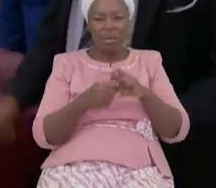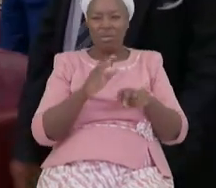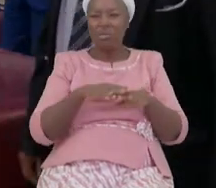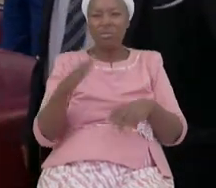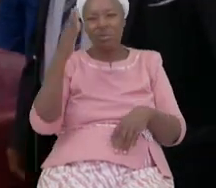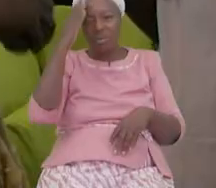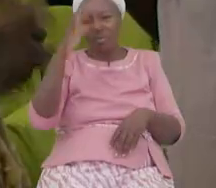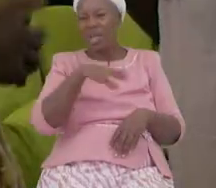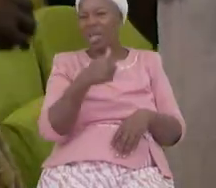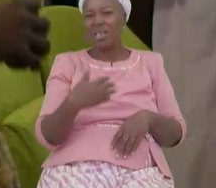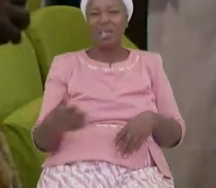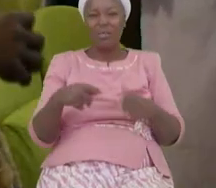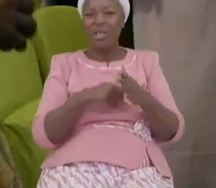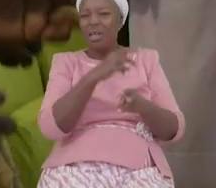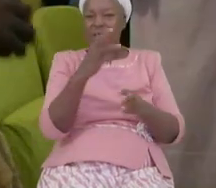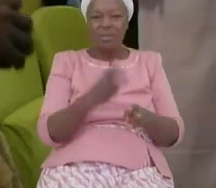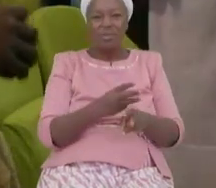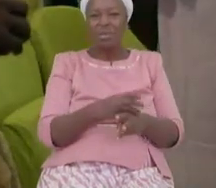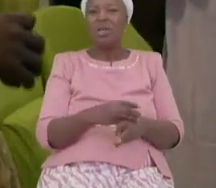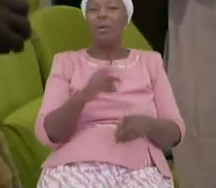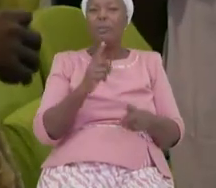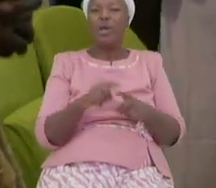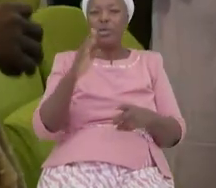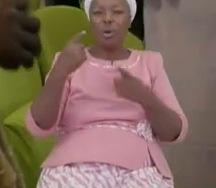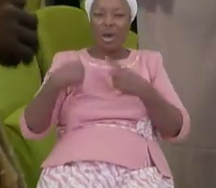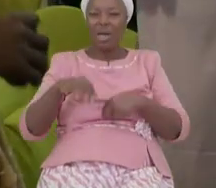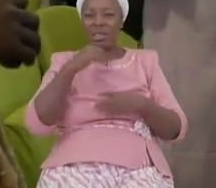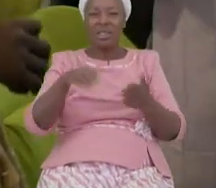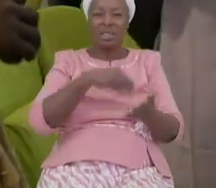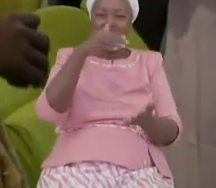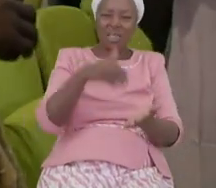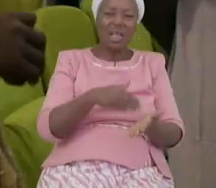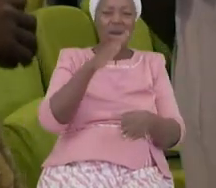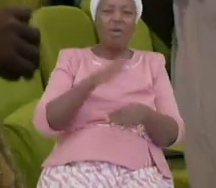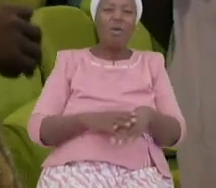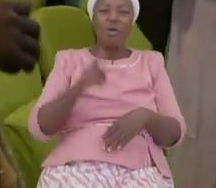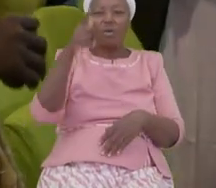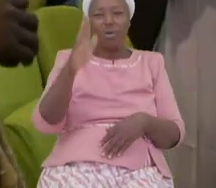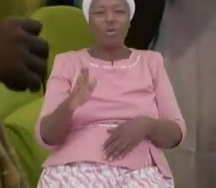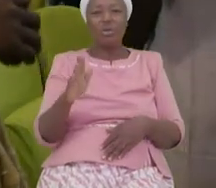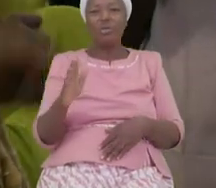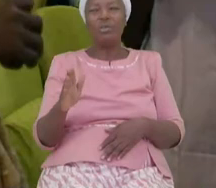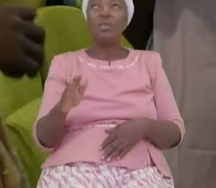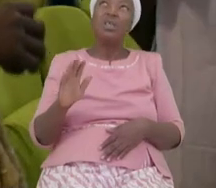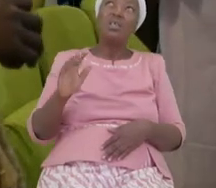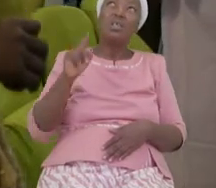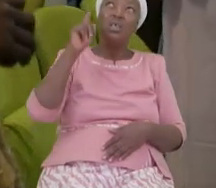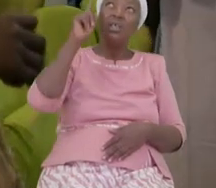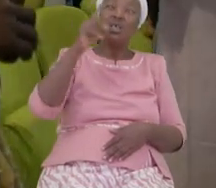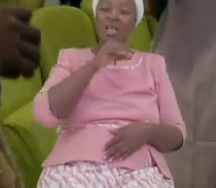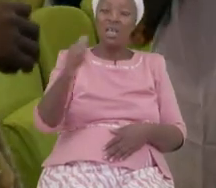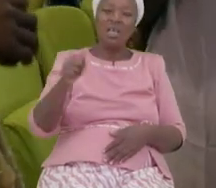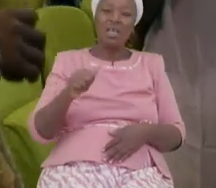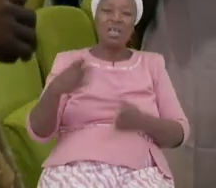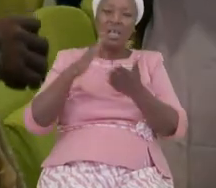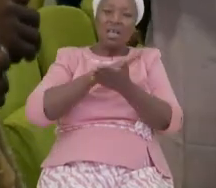any mundane thing on earth. Your heart is centered on God. A cleansed heart